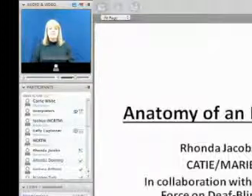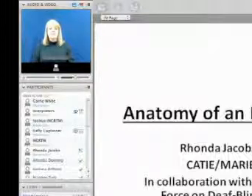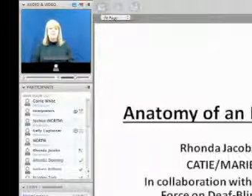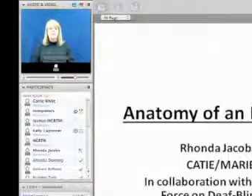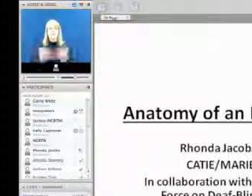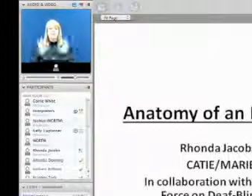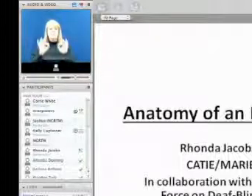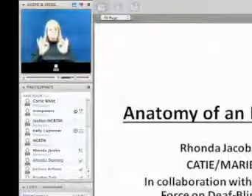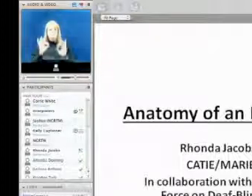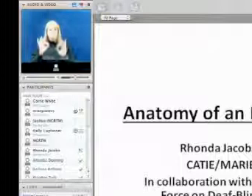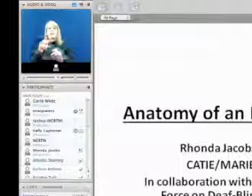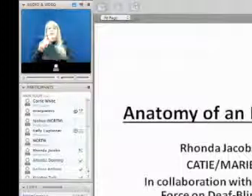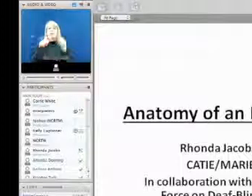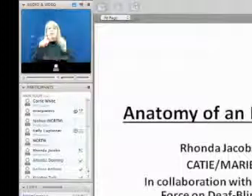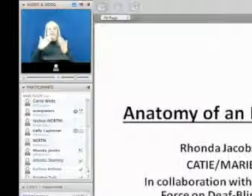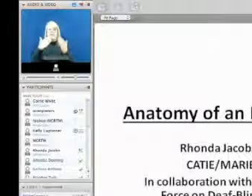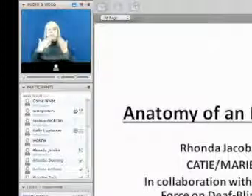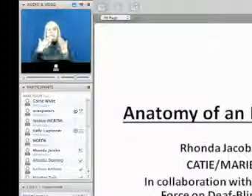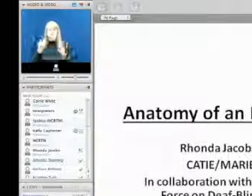And I will clear that.